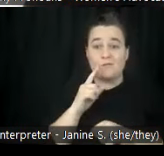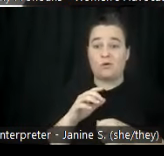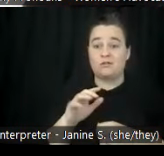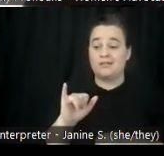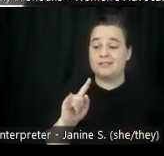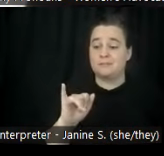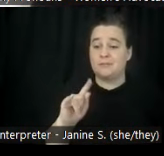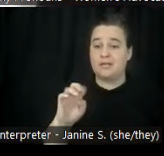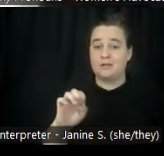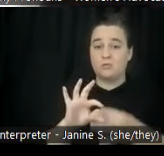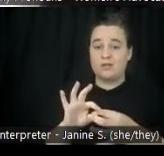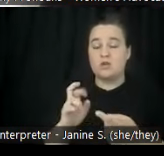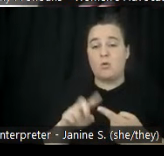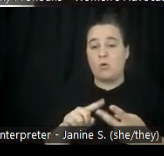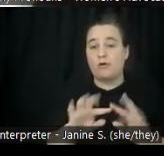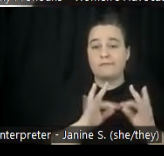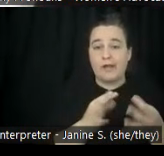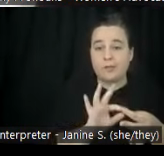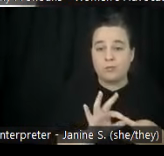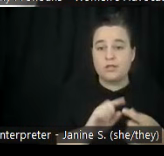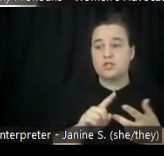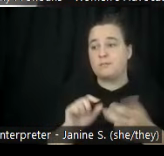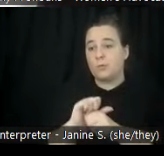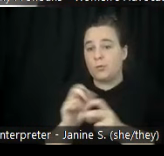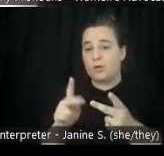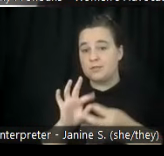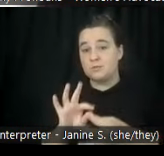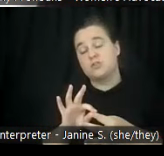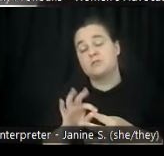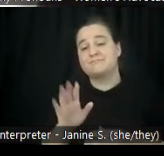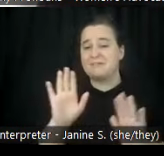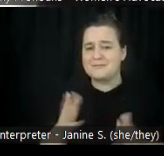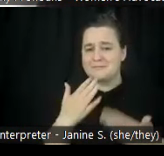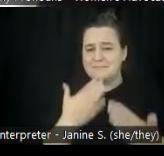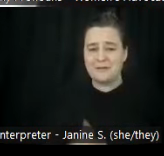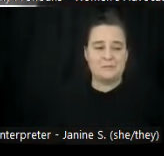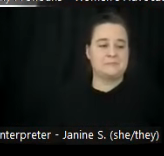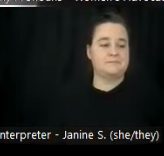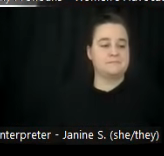or a relationship they might have with their family or in their workplace. That's a great one. Thank you.